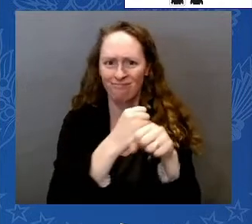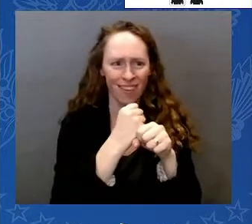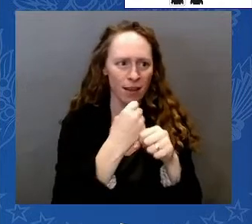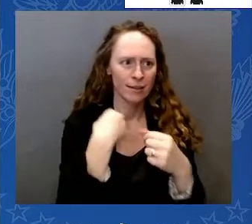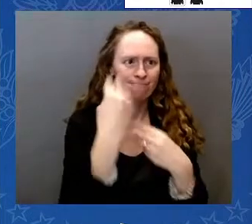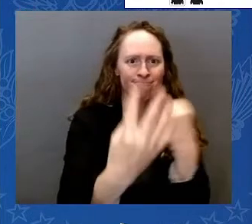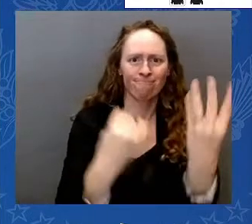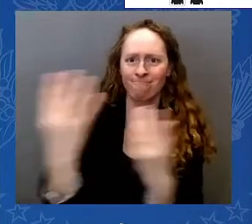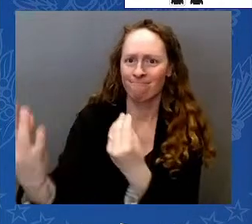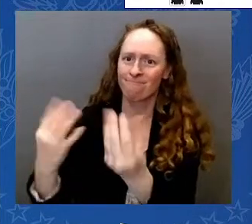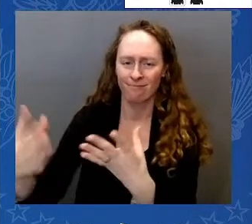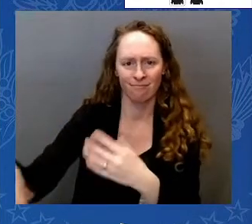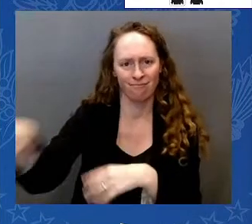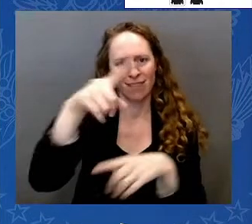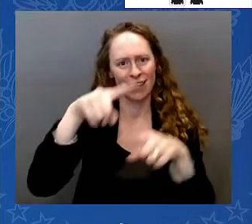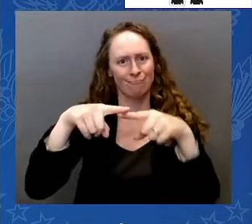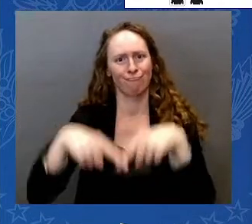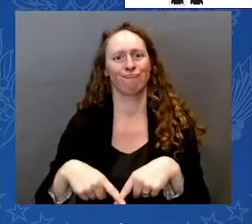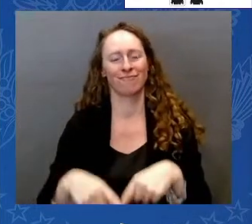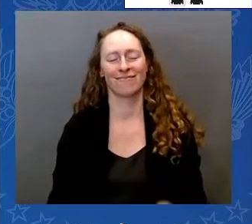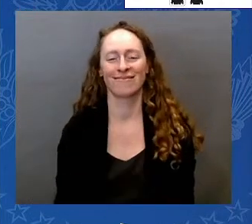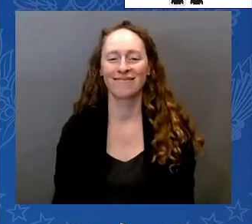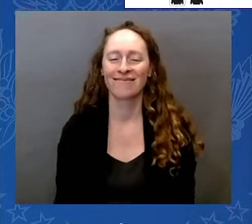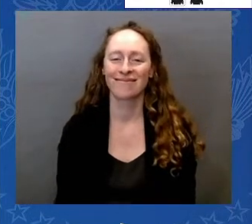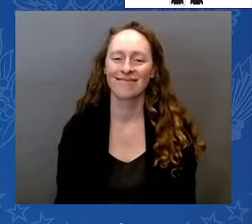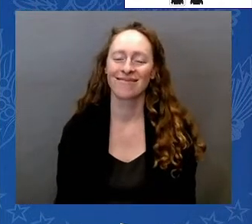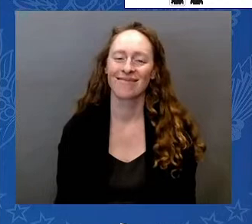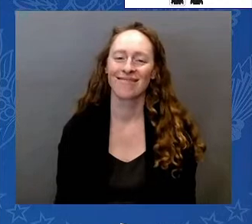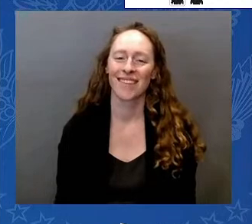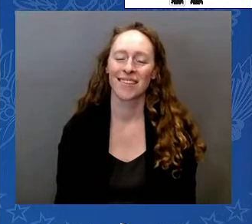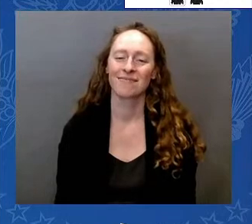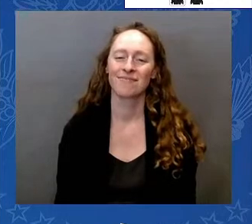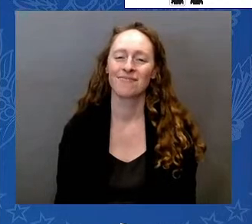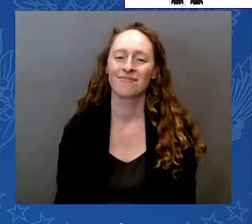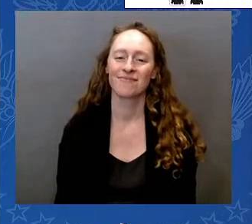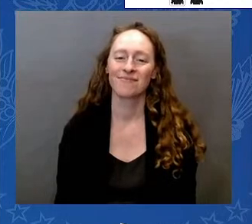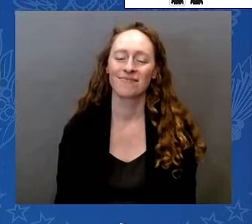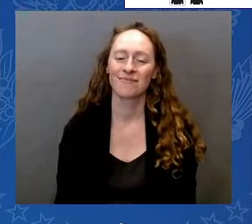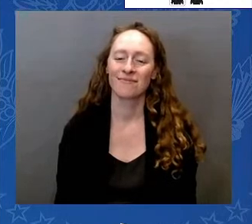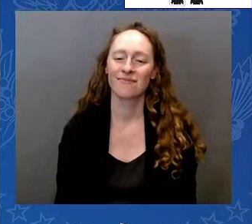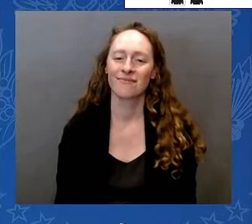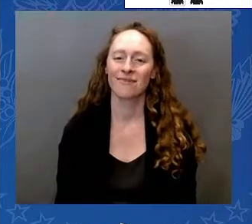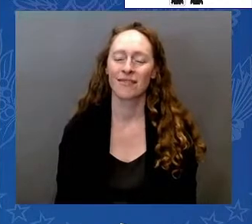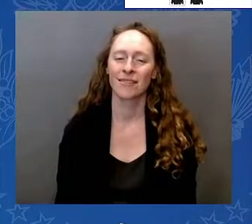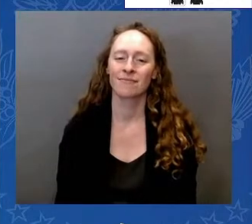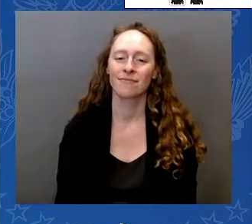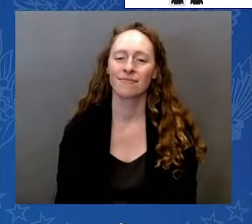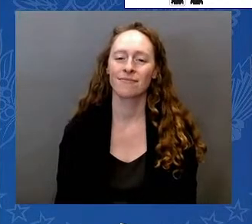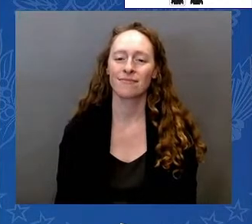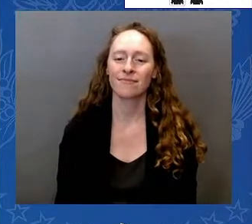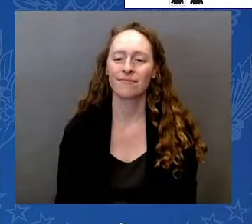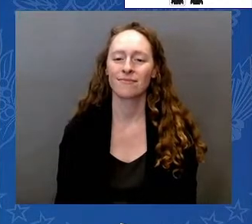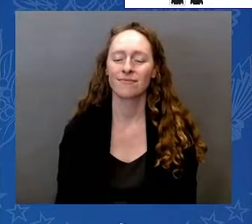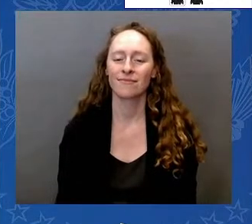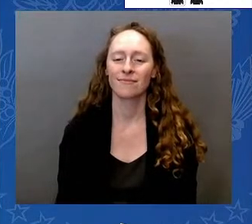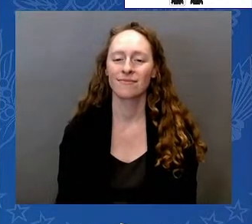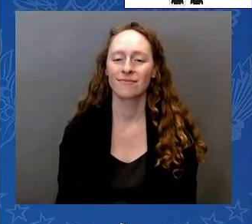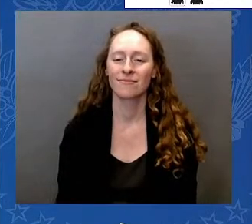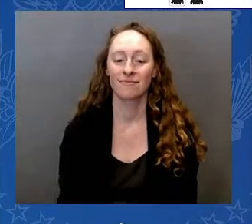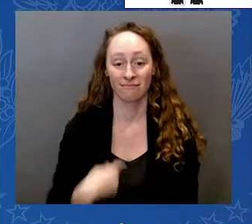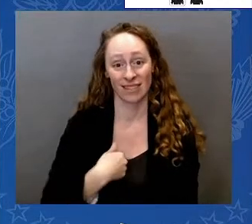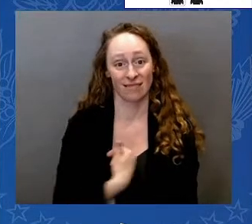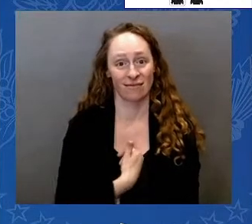I have witnessed firsthand the changes in manufacturing during the past few decades, and I have been grateful for my